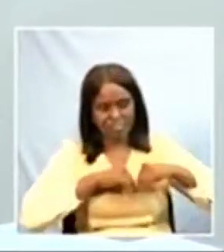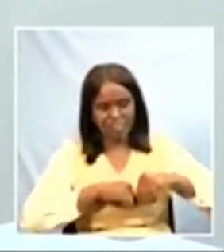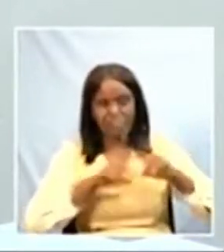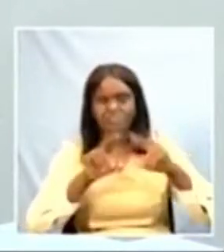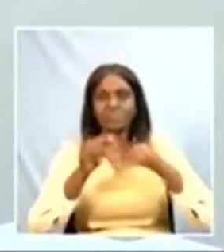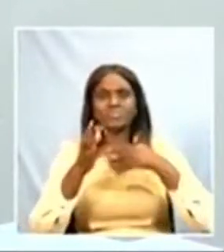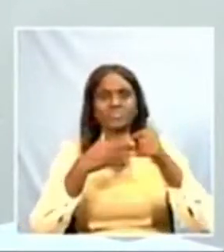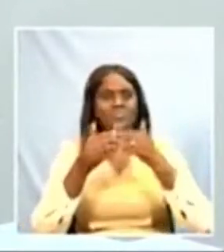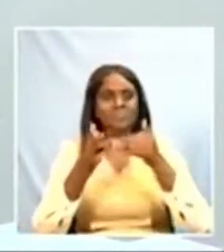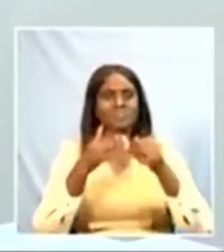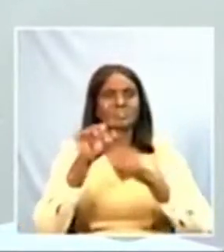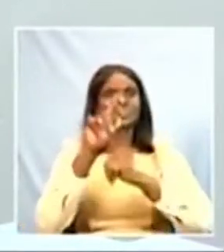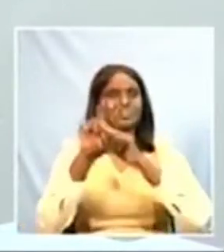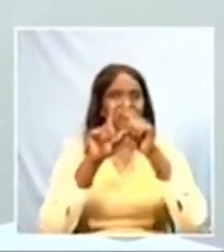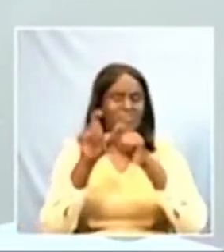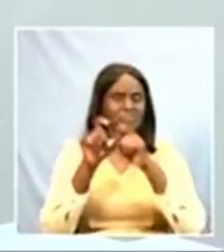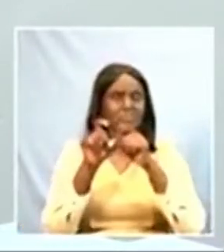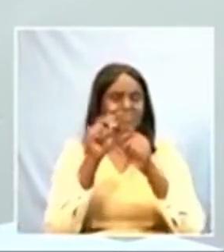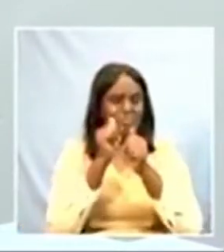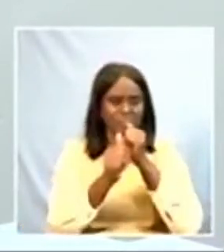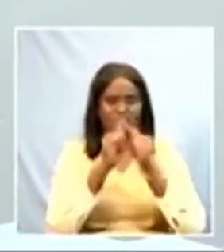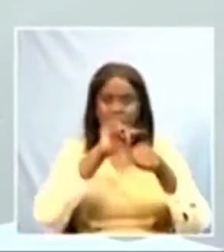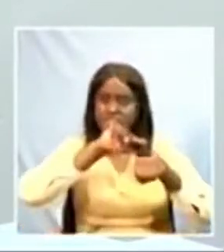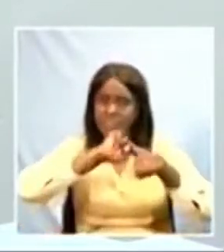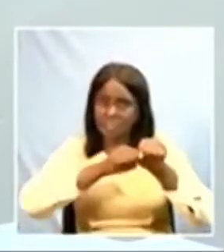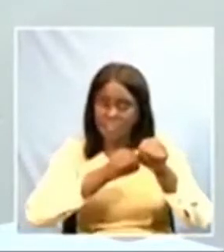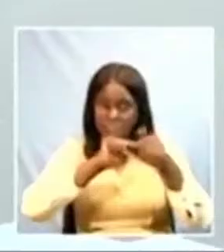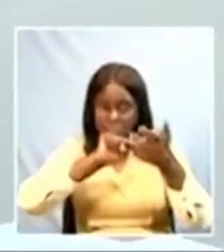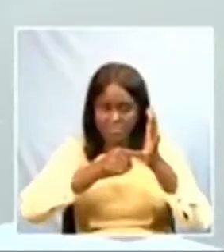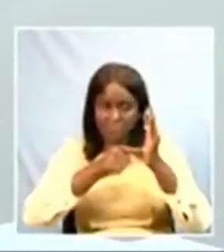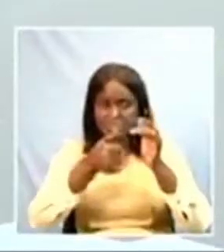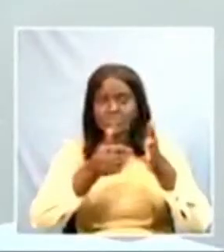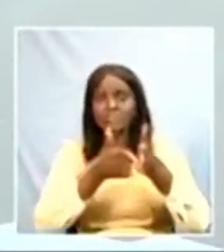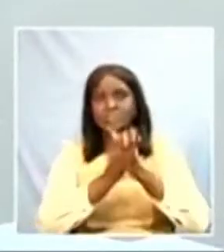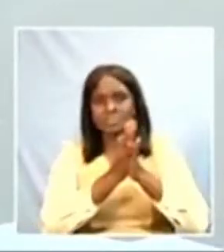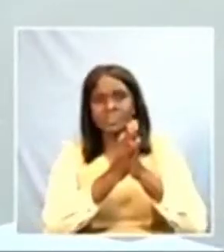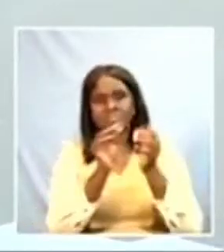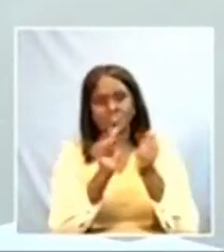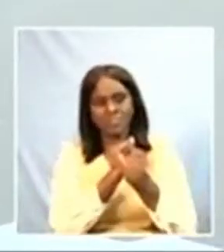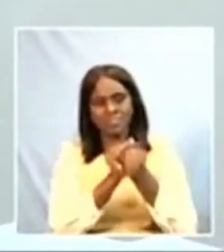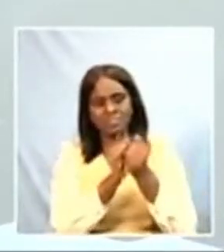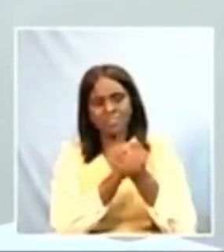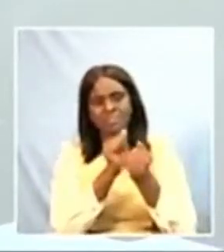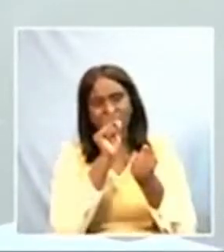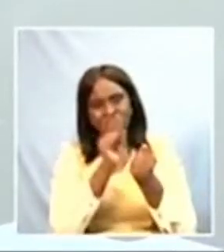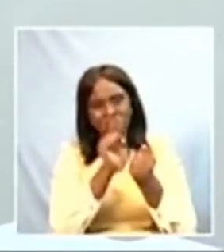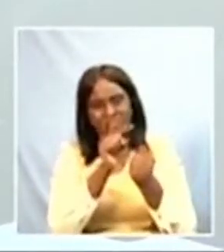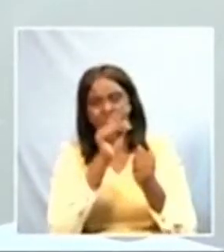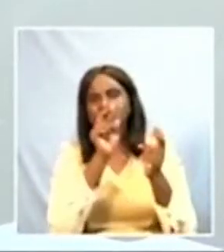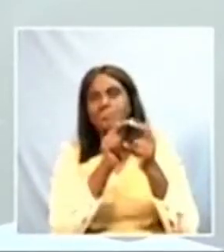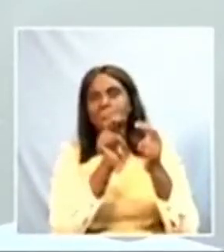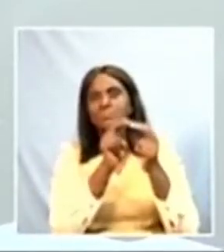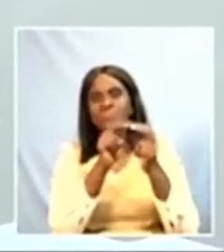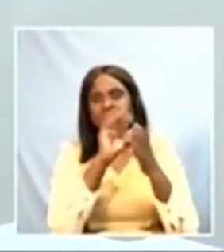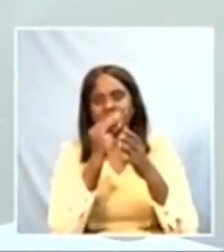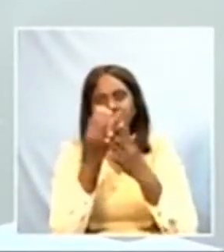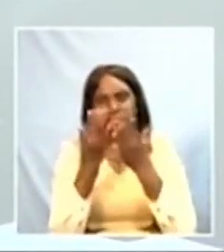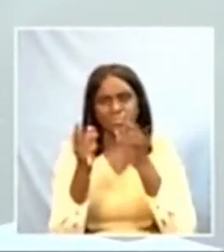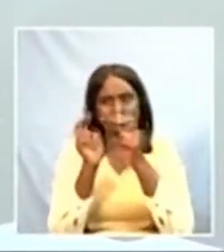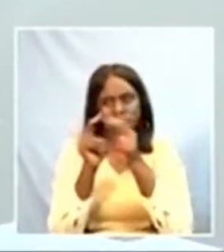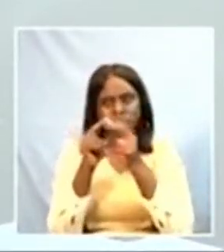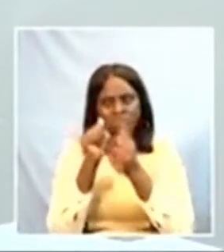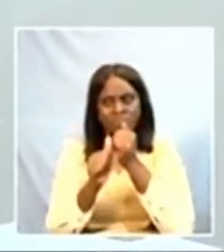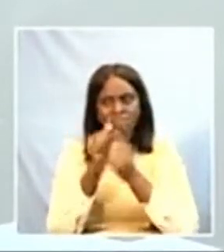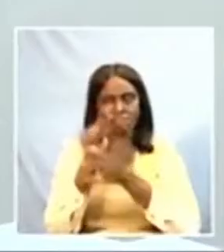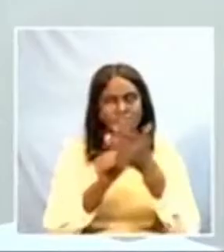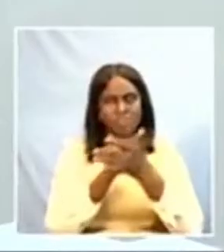simple question: at which point do you claim liquidated damages? Is it a running contract or a contract that is